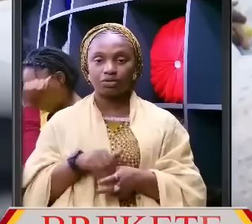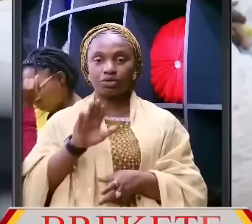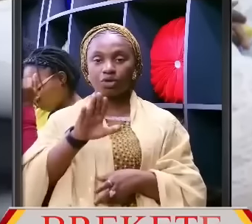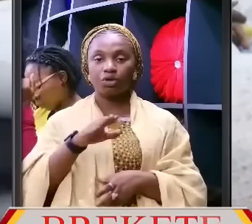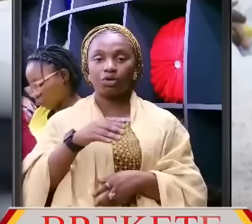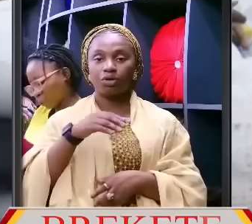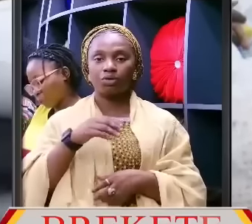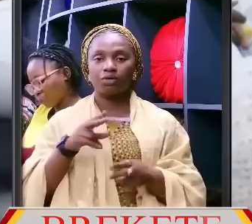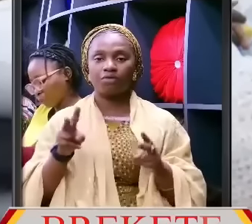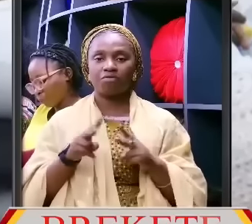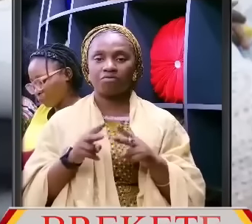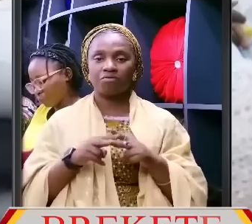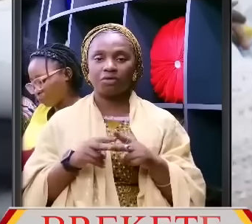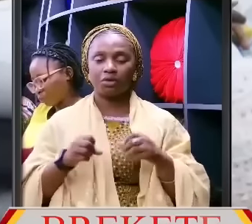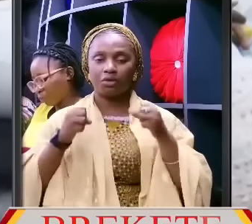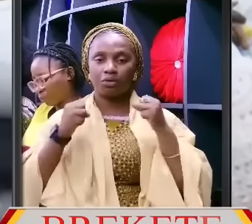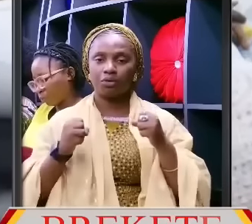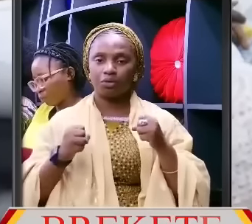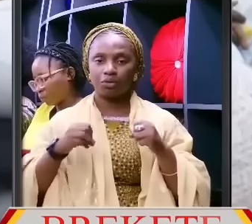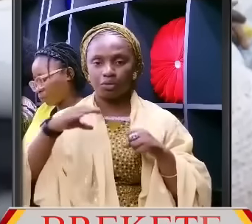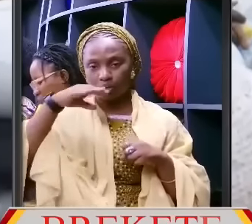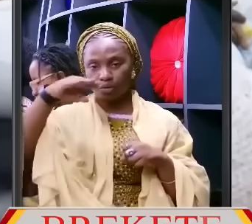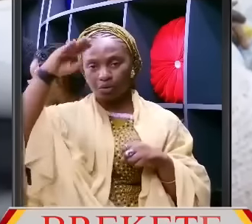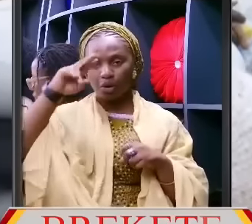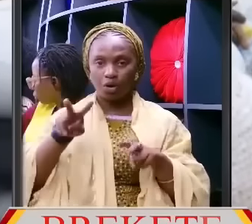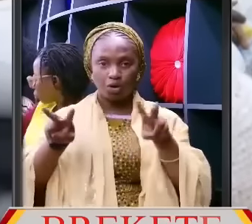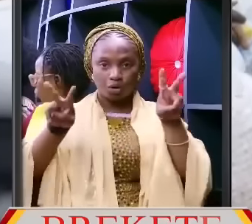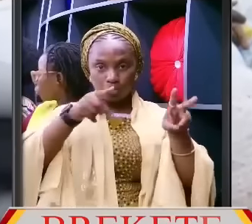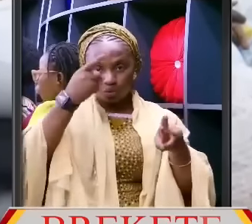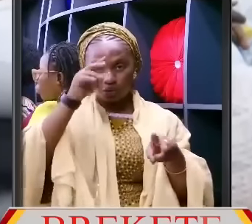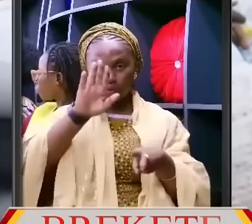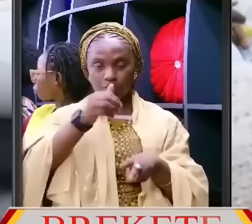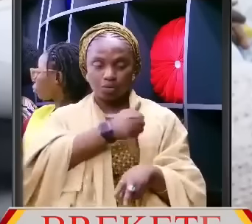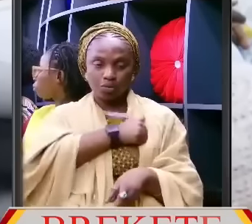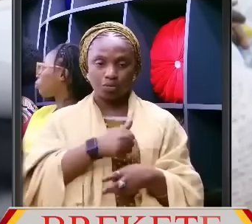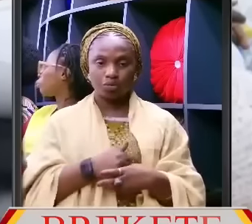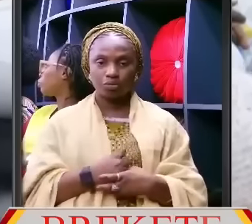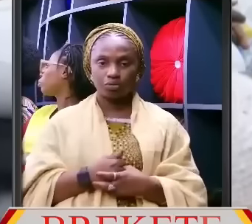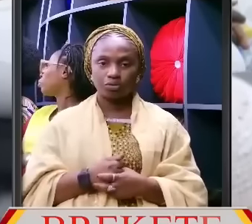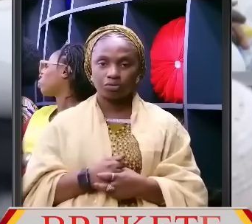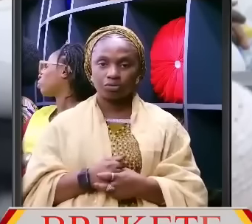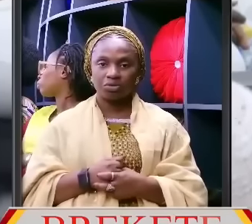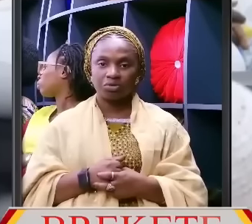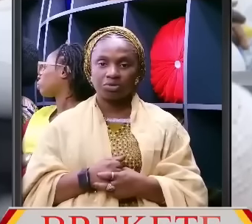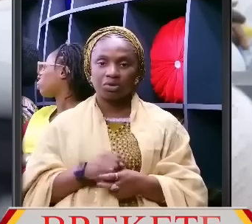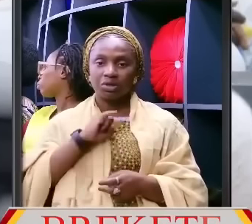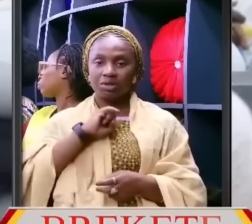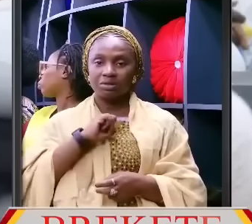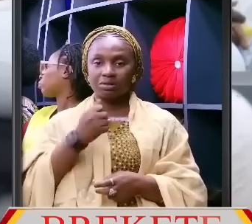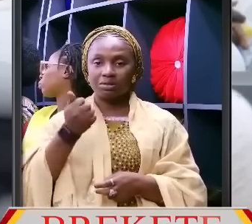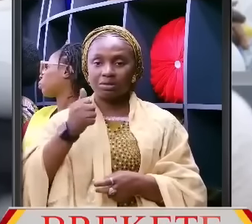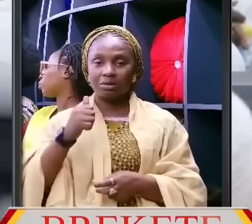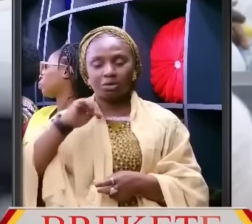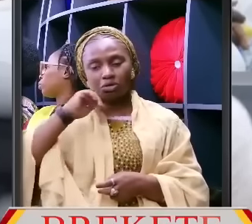own. Look for your own. It's a shameful thing that at this age, you they drag